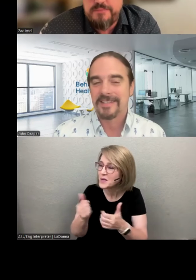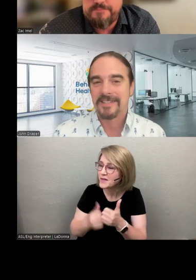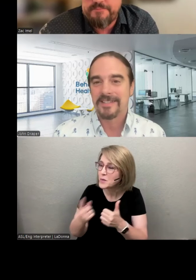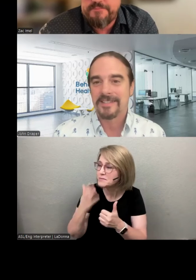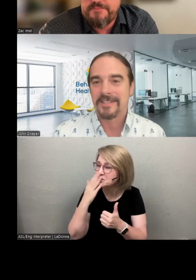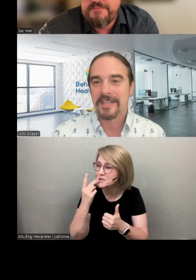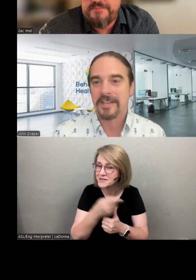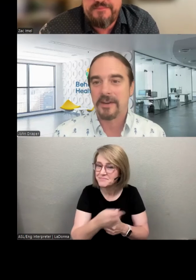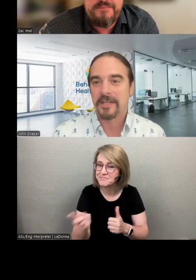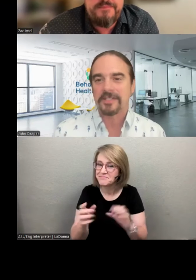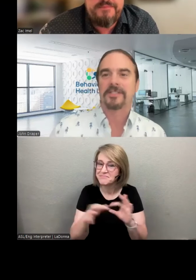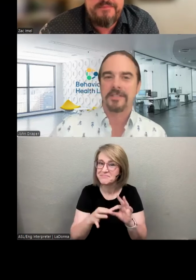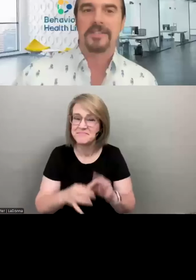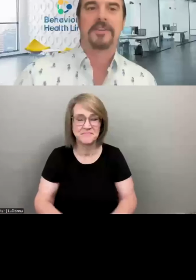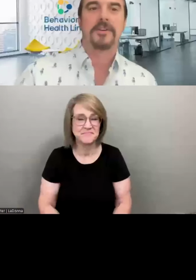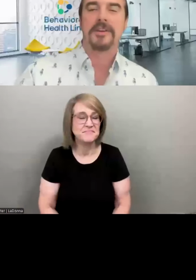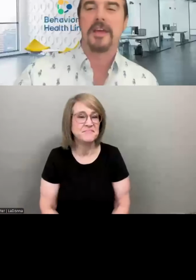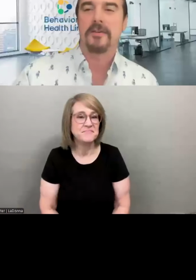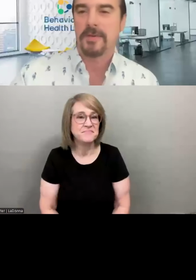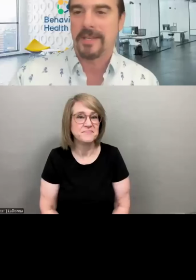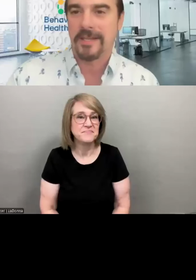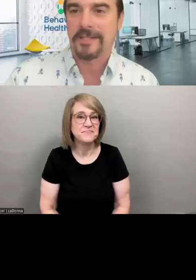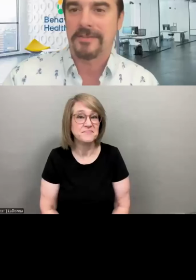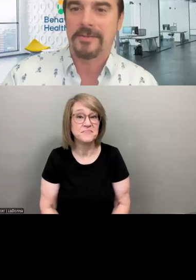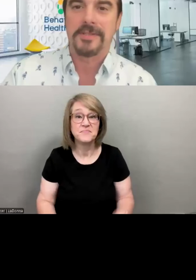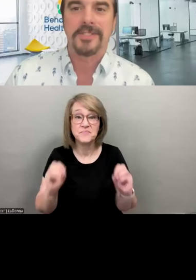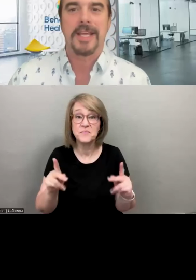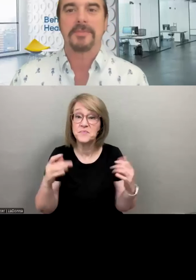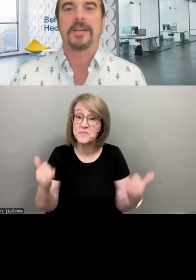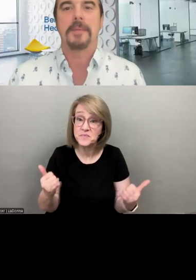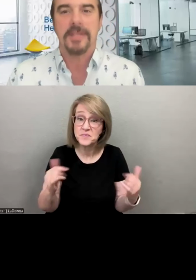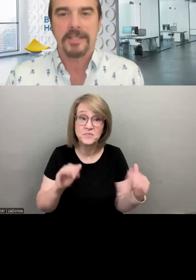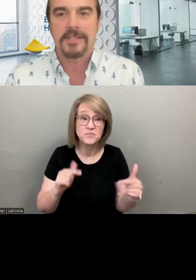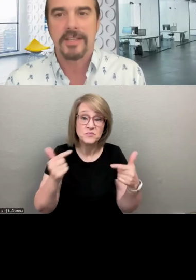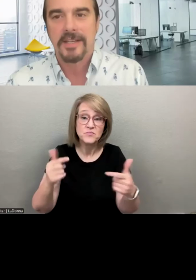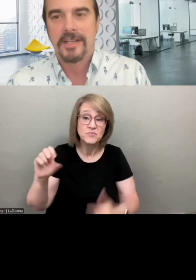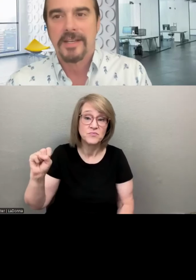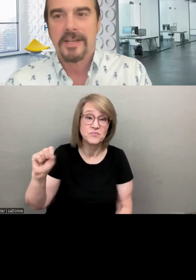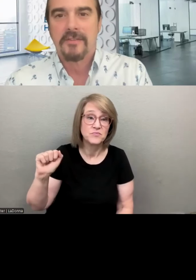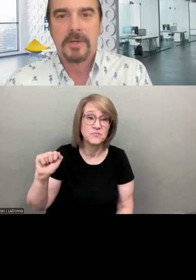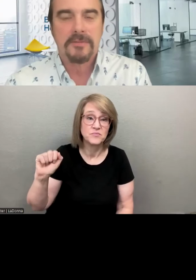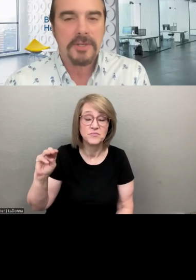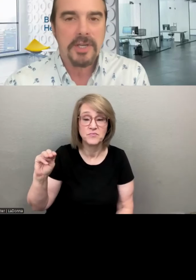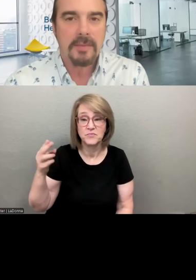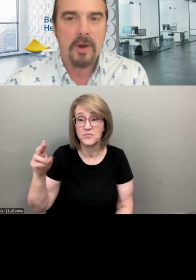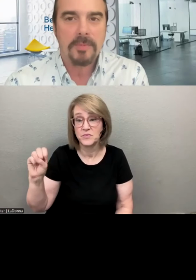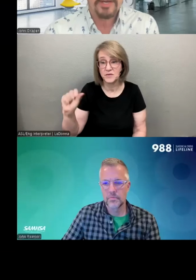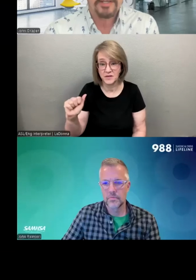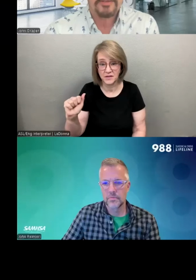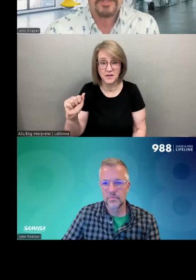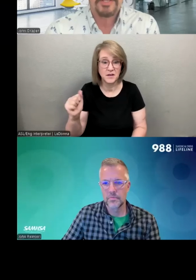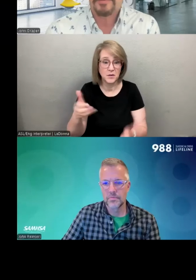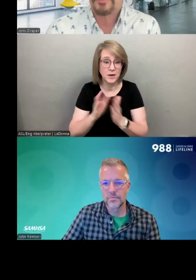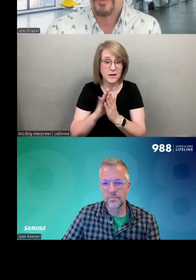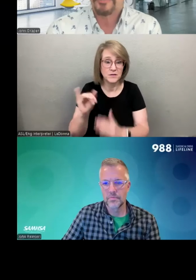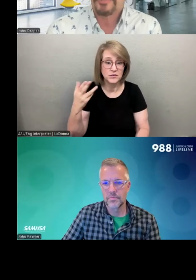with you. Take care. Let's turn now, if we can, to the SAMHSA updates from our good friend John Palmieri,